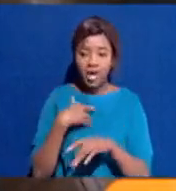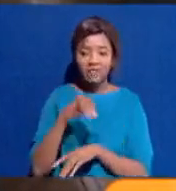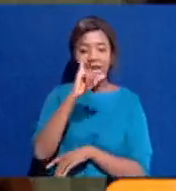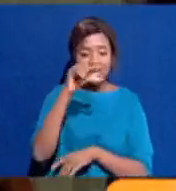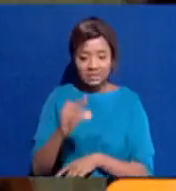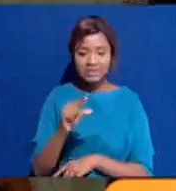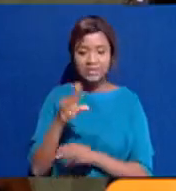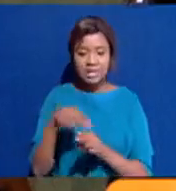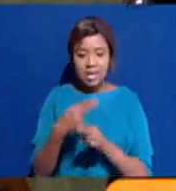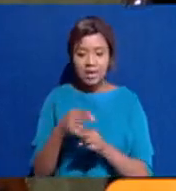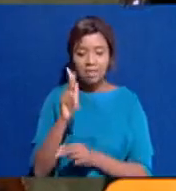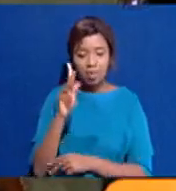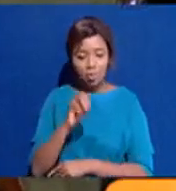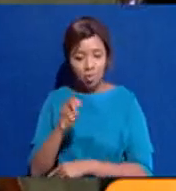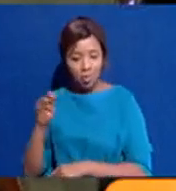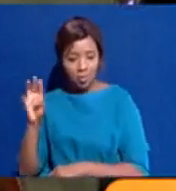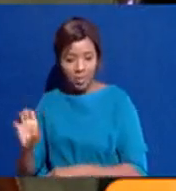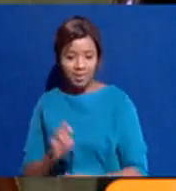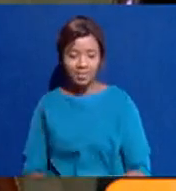General, Japhet Koome.